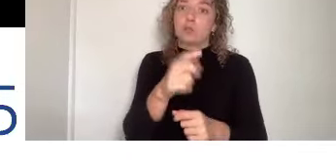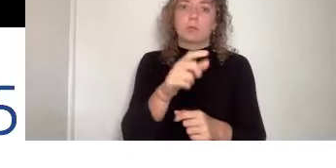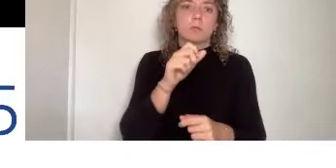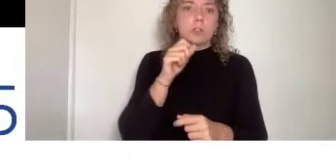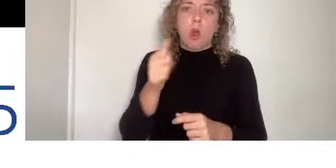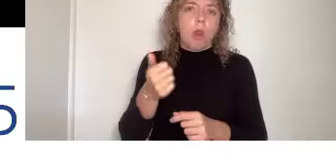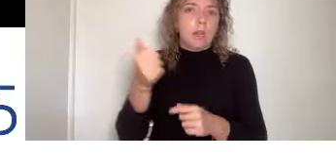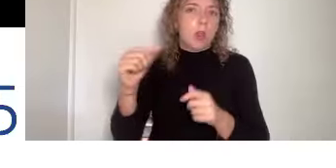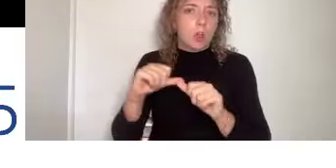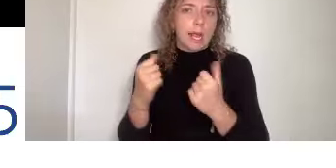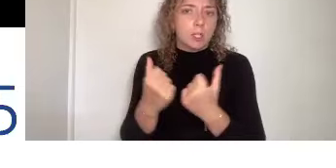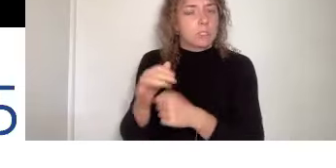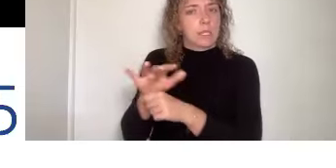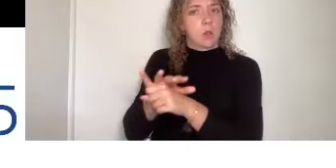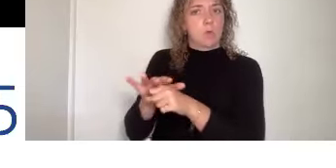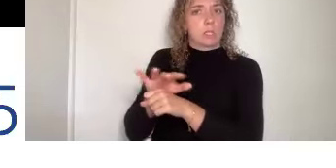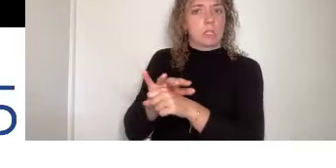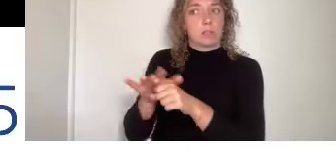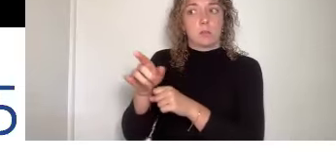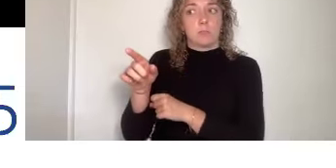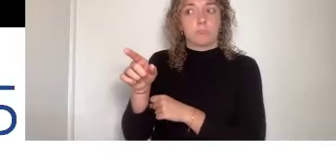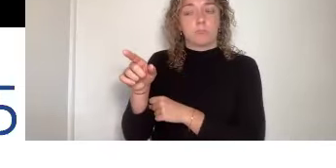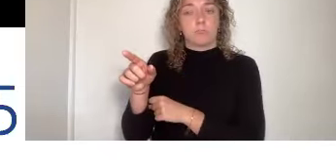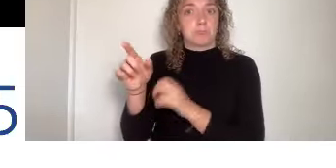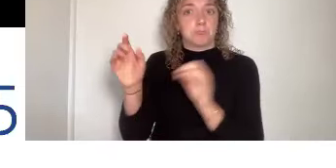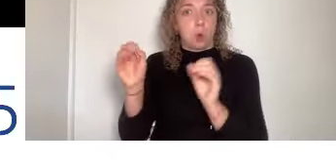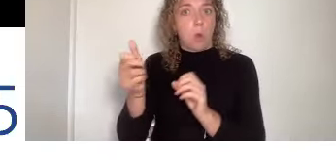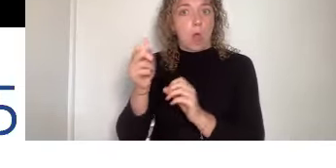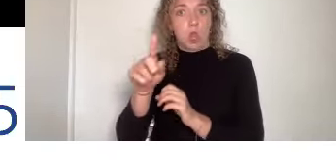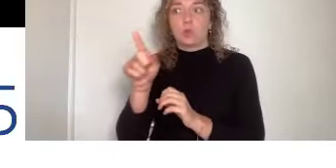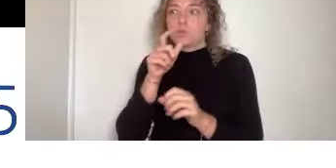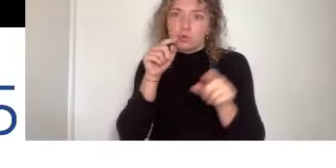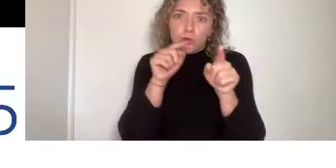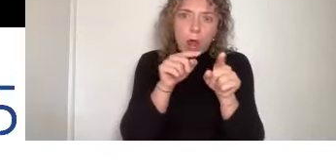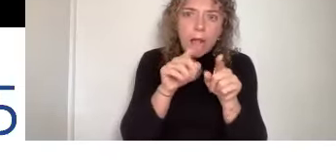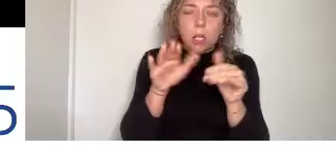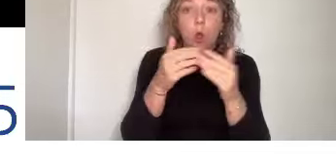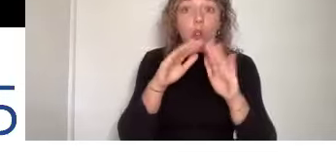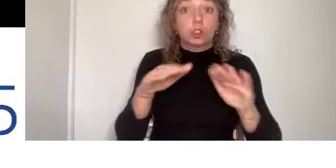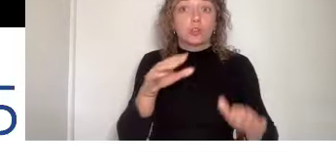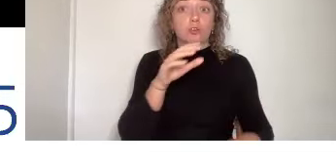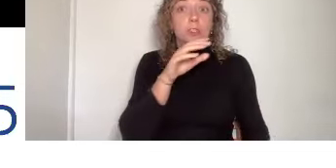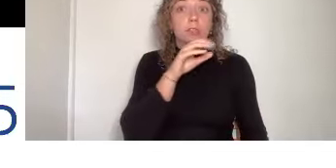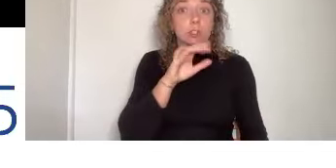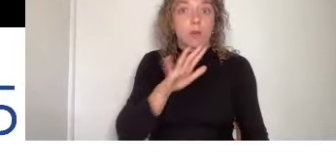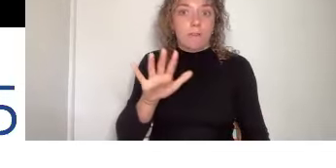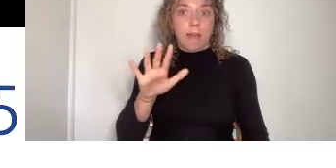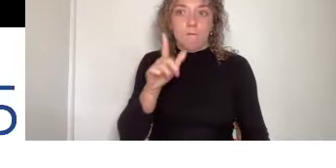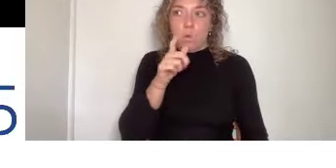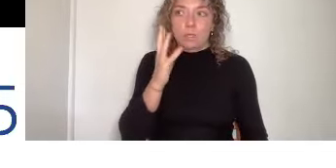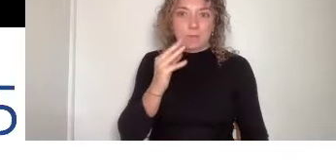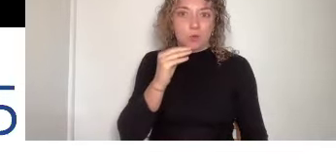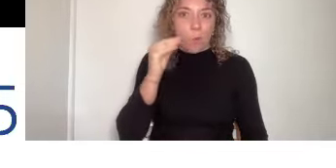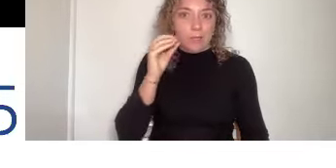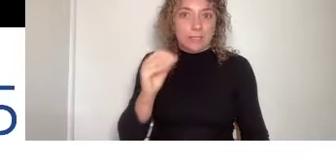another agency locally who is tracking all children ages 0 to 5 experiencing homelessness